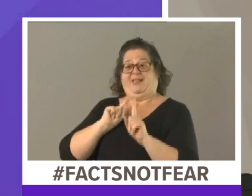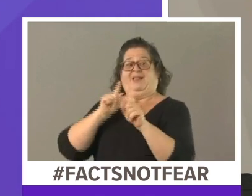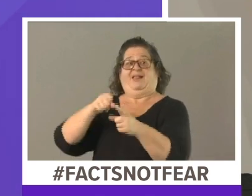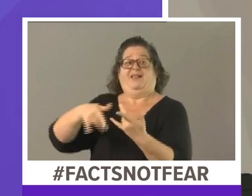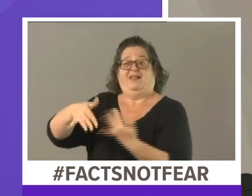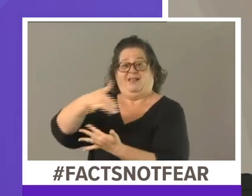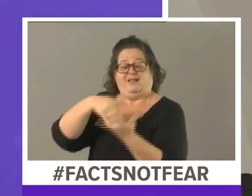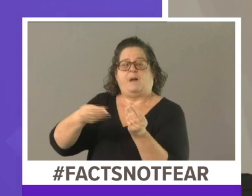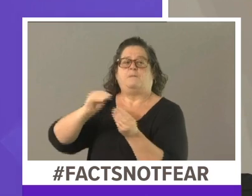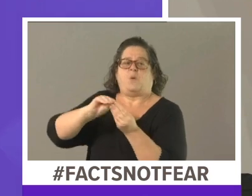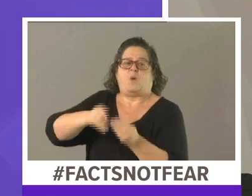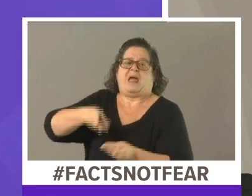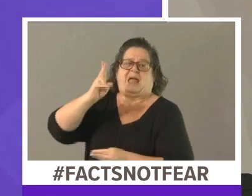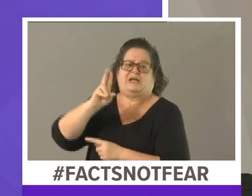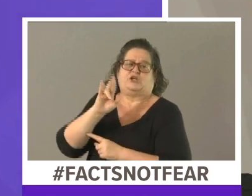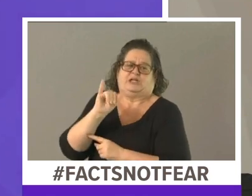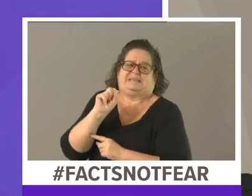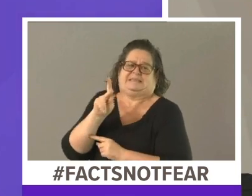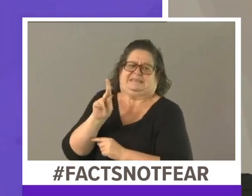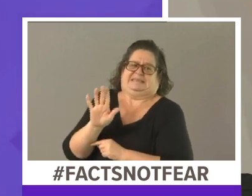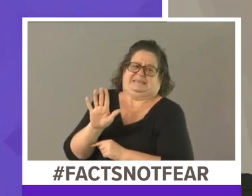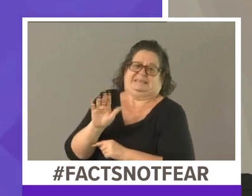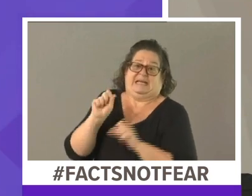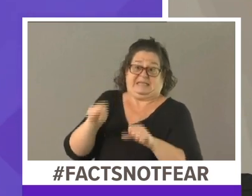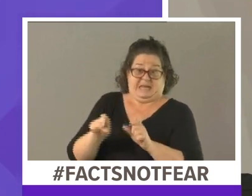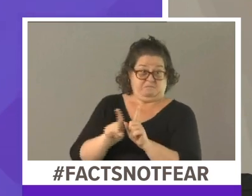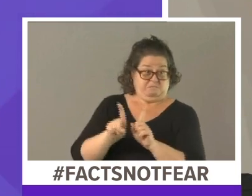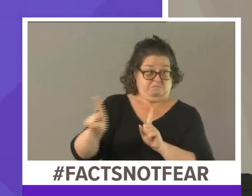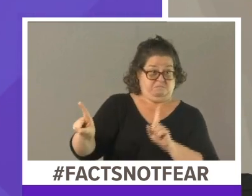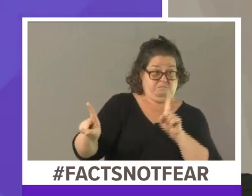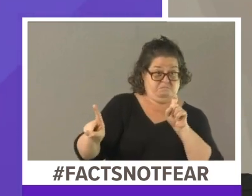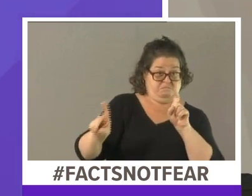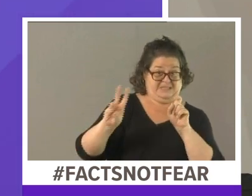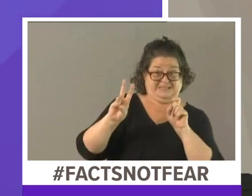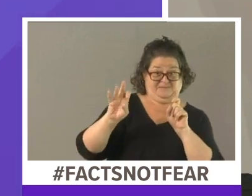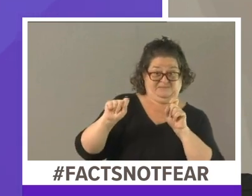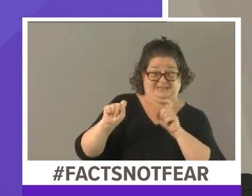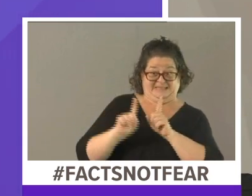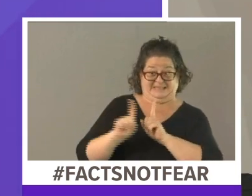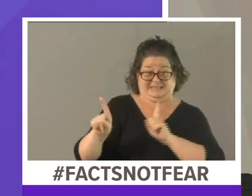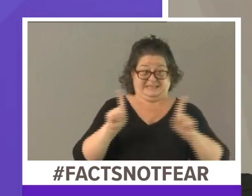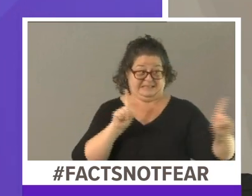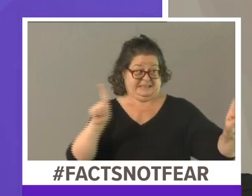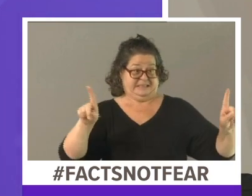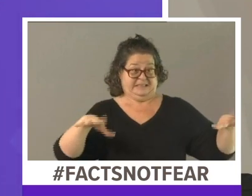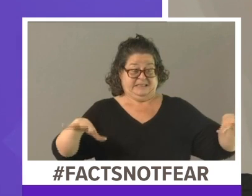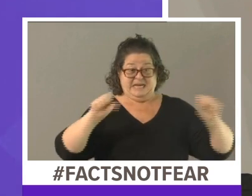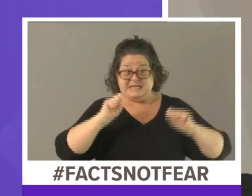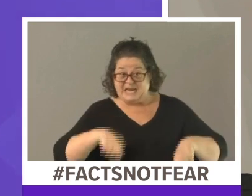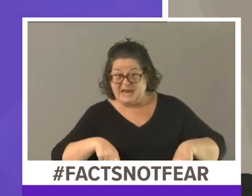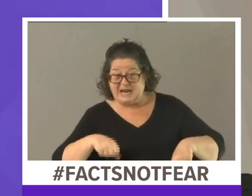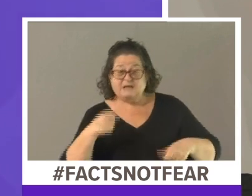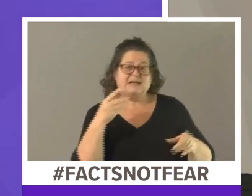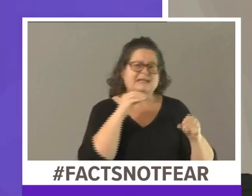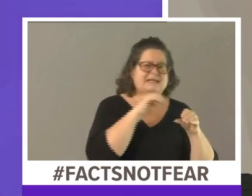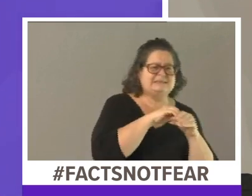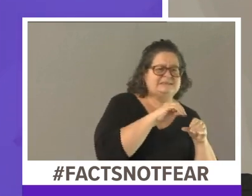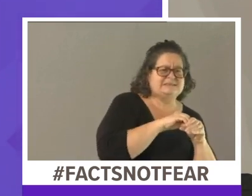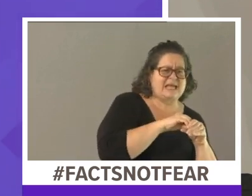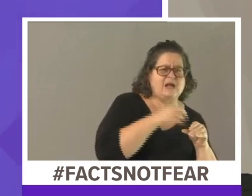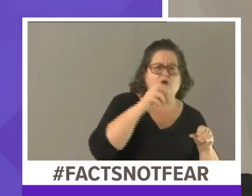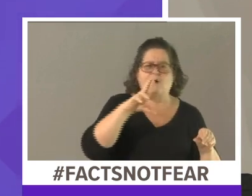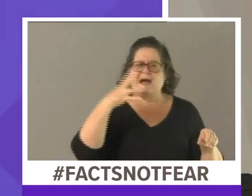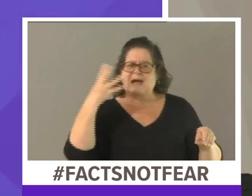and others? Will you be indoors or outdoors? So outdoors has better ventilation, more room to space out. If